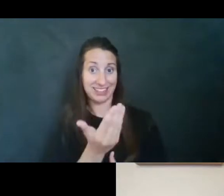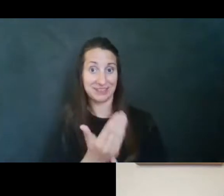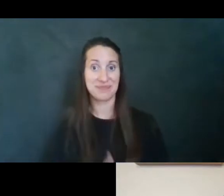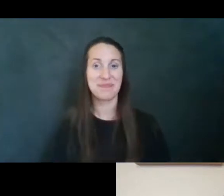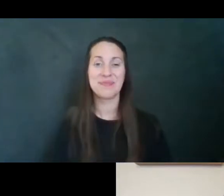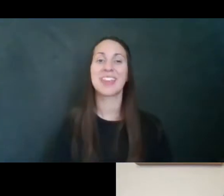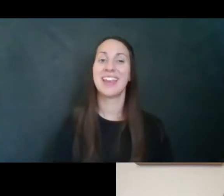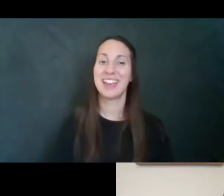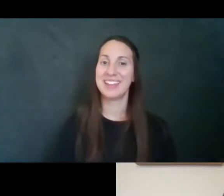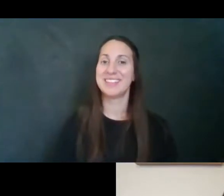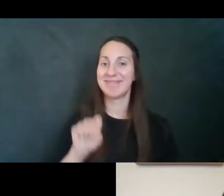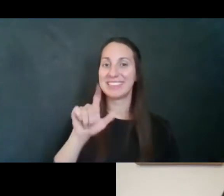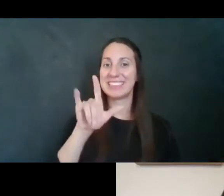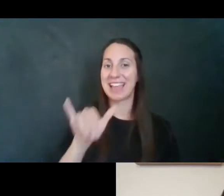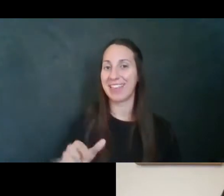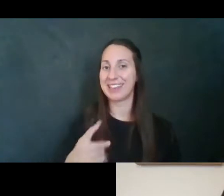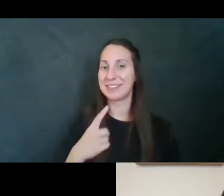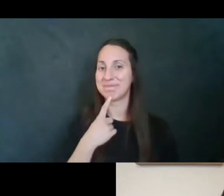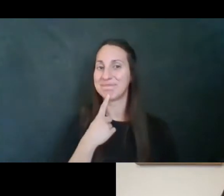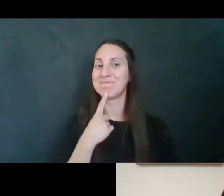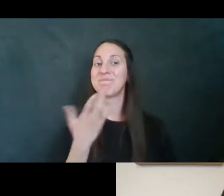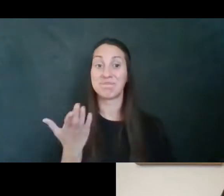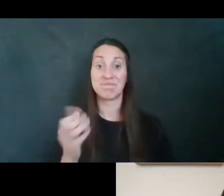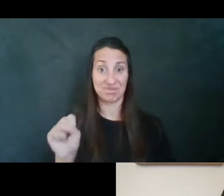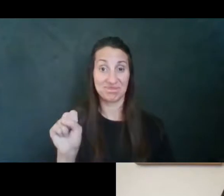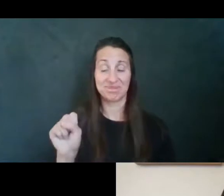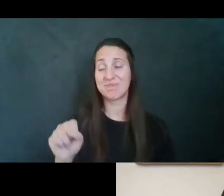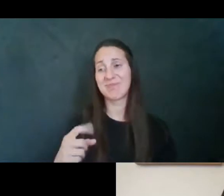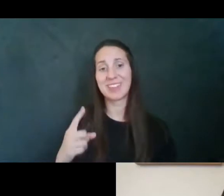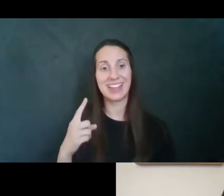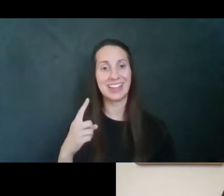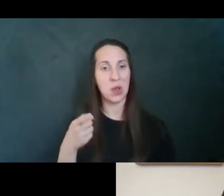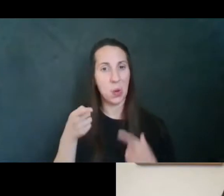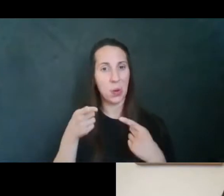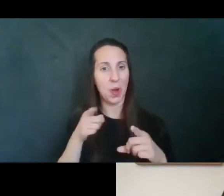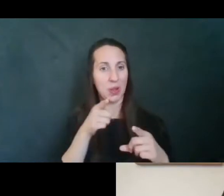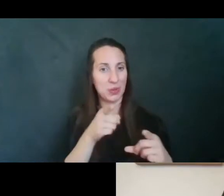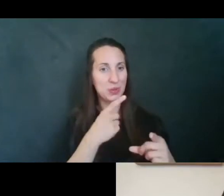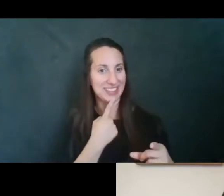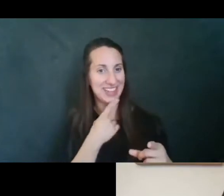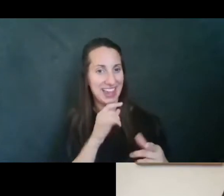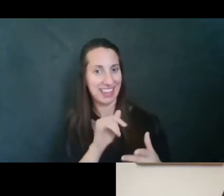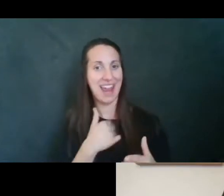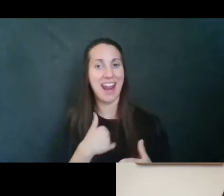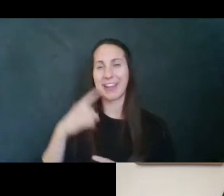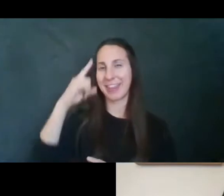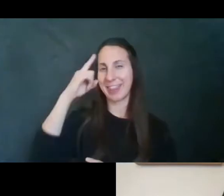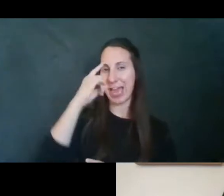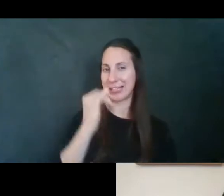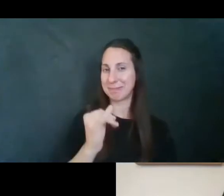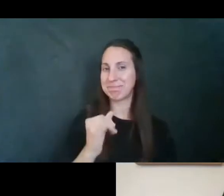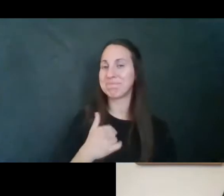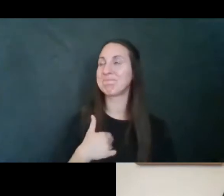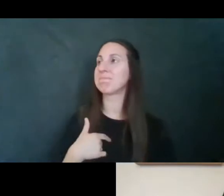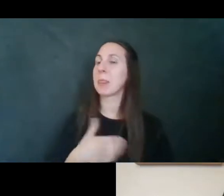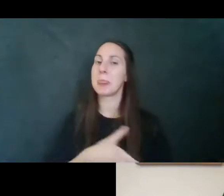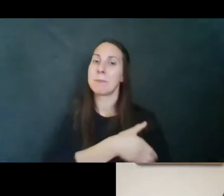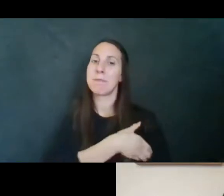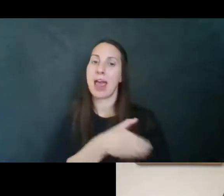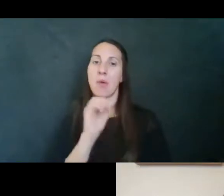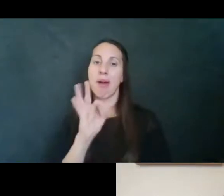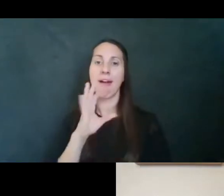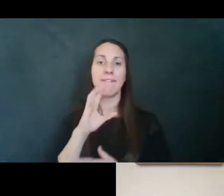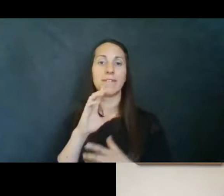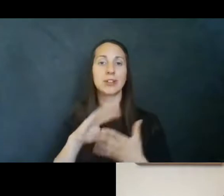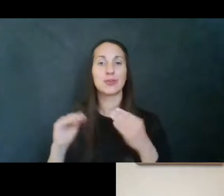I mean, I was thinking as you were talking that that part of the power of the